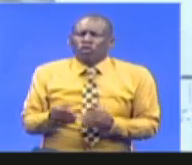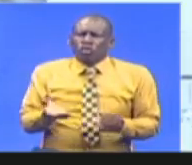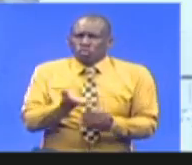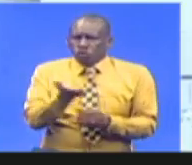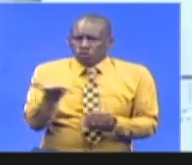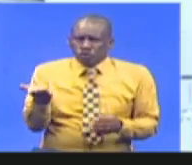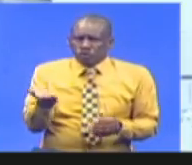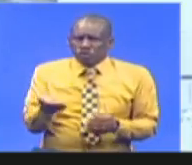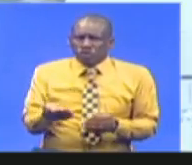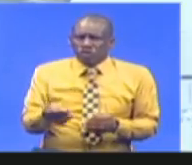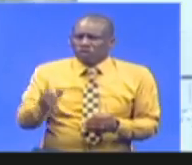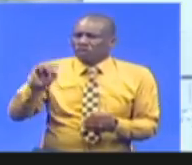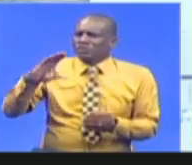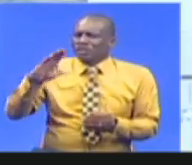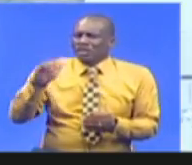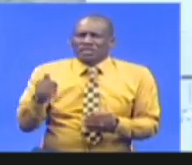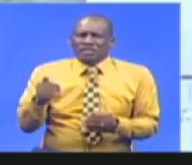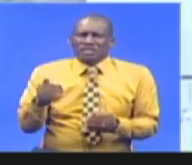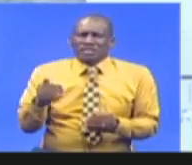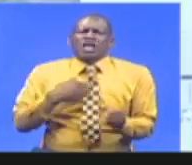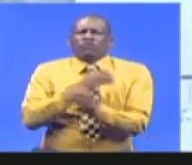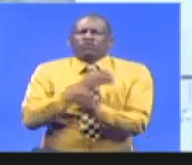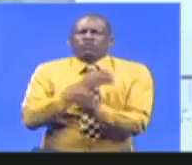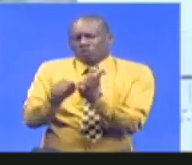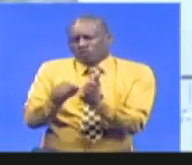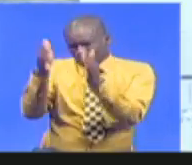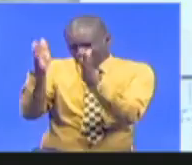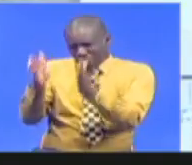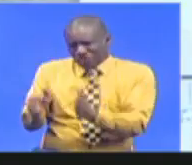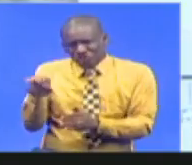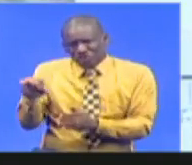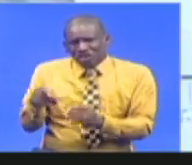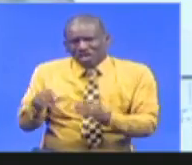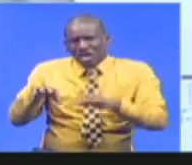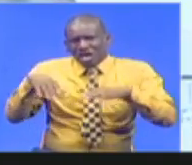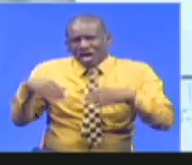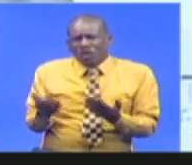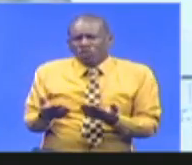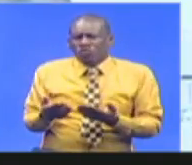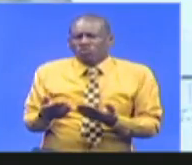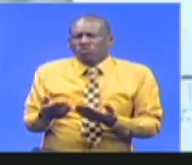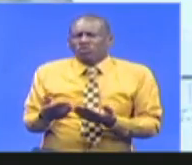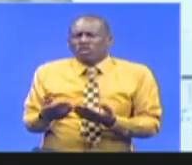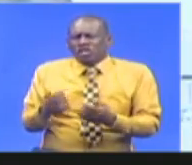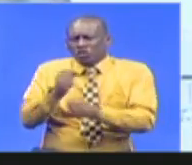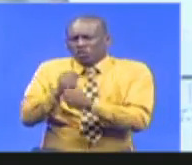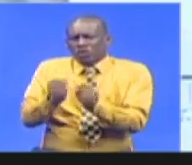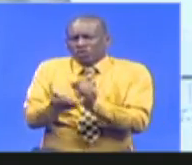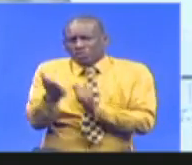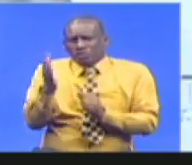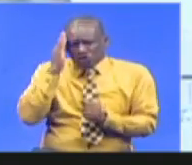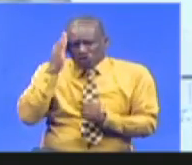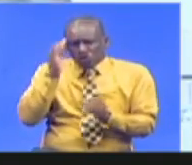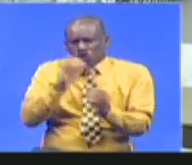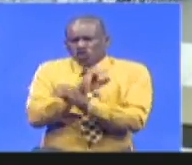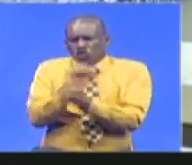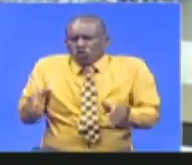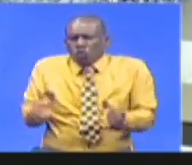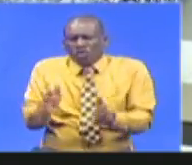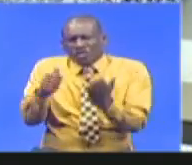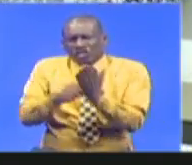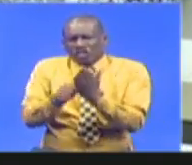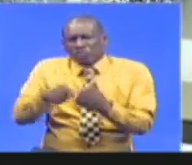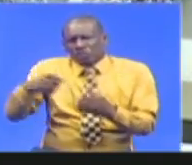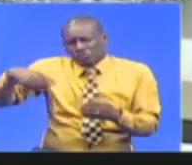whom collectively have a problem with this gentleman because of the way he antagonizes them, he knew. There is no way that name is going to pass.